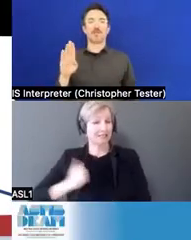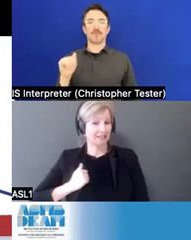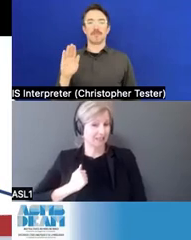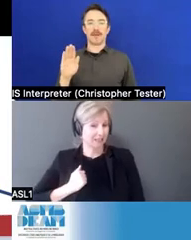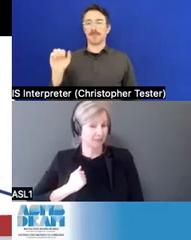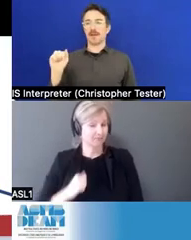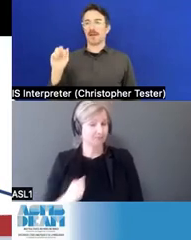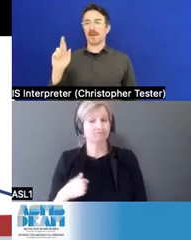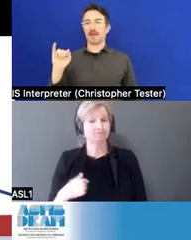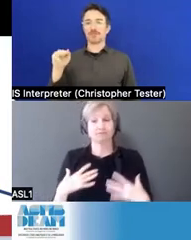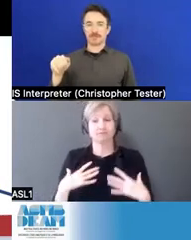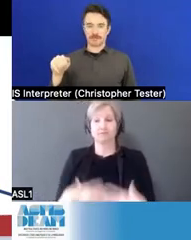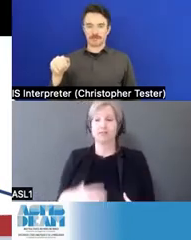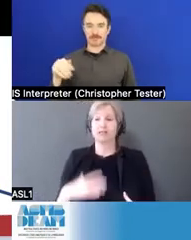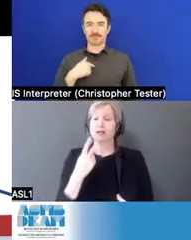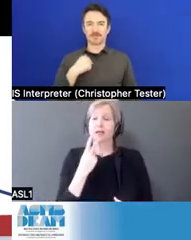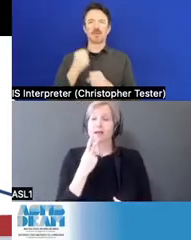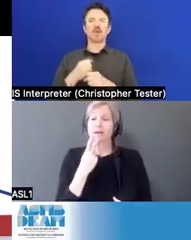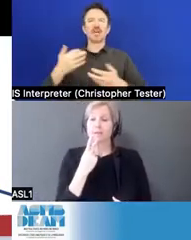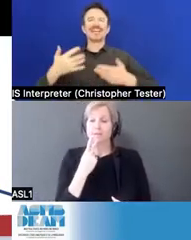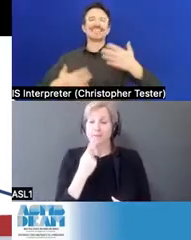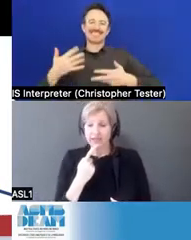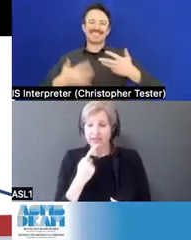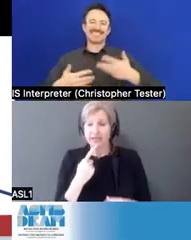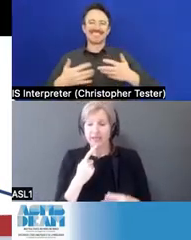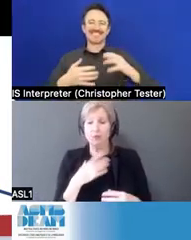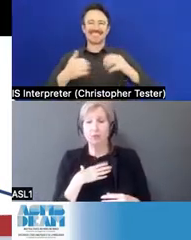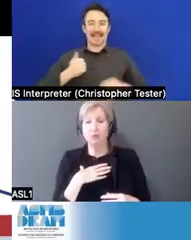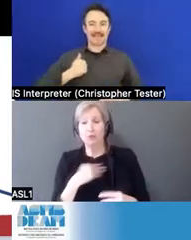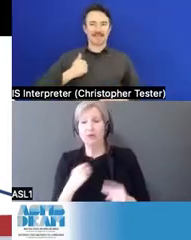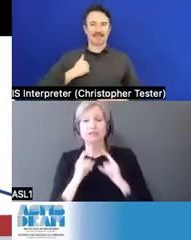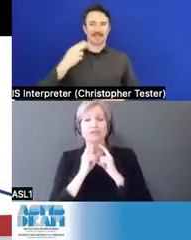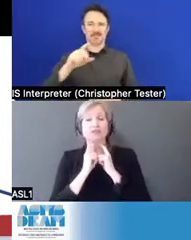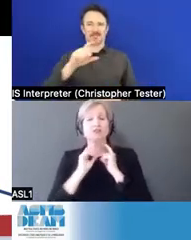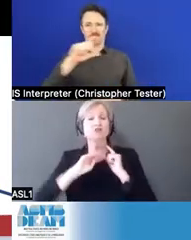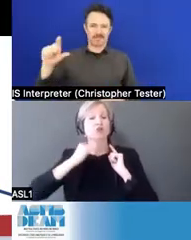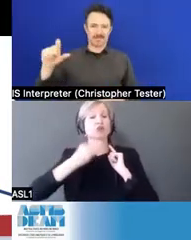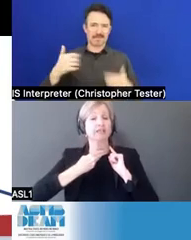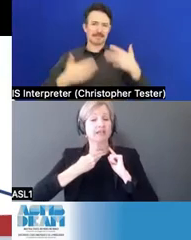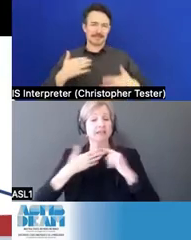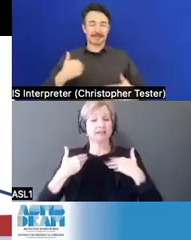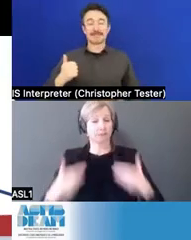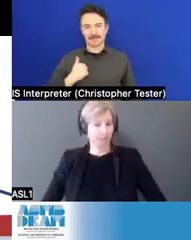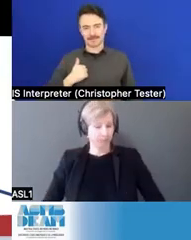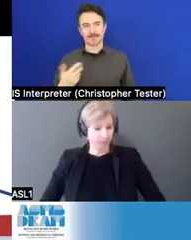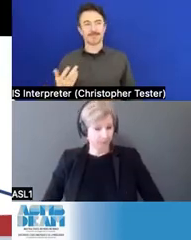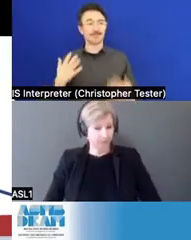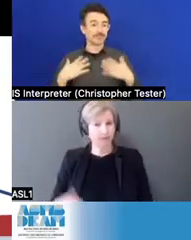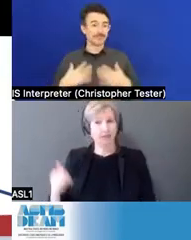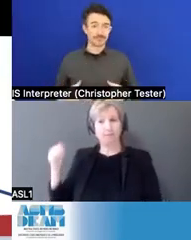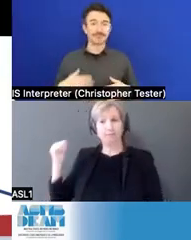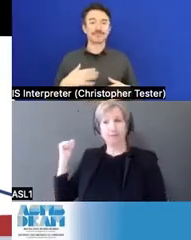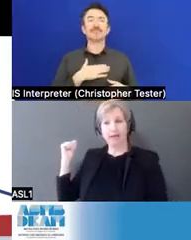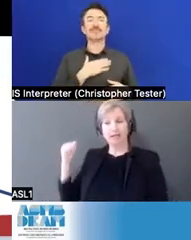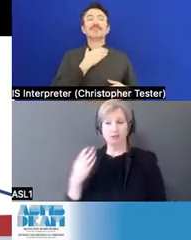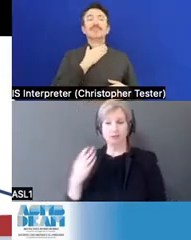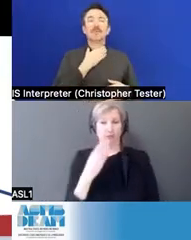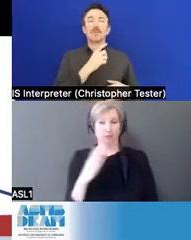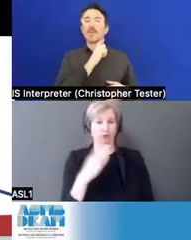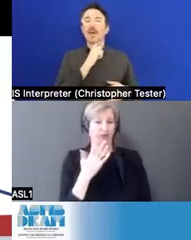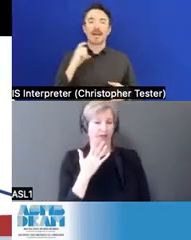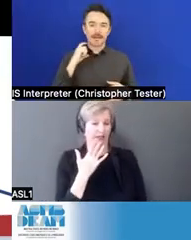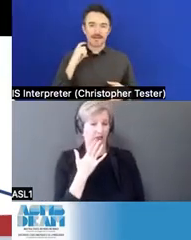do wear a pink and then with a white turtleneck top. And my background is blue, and I do